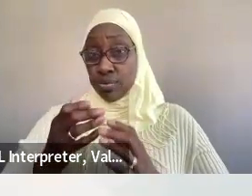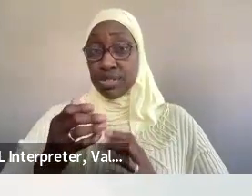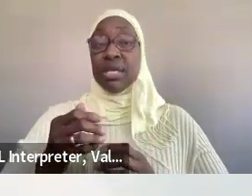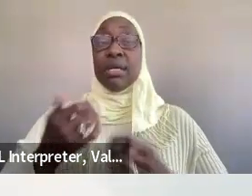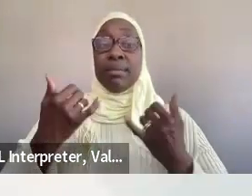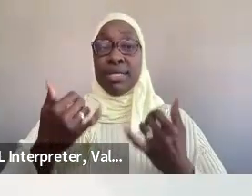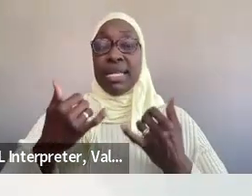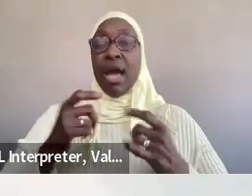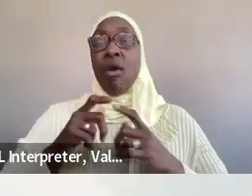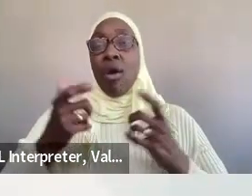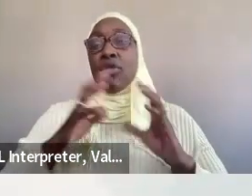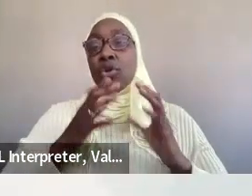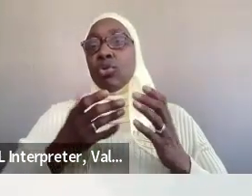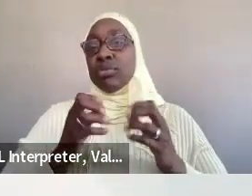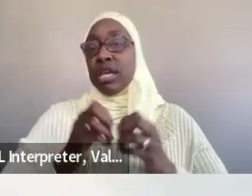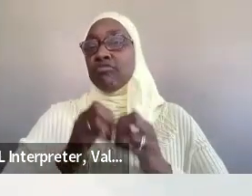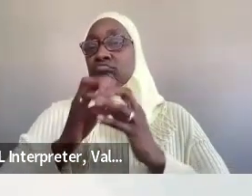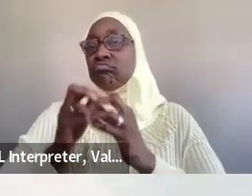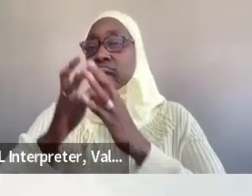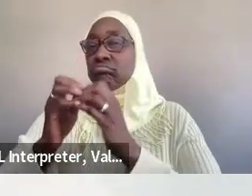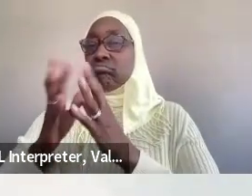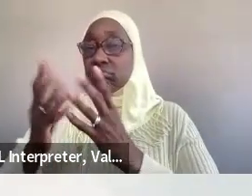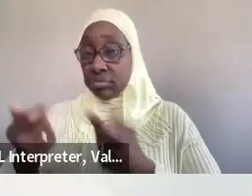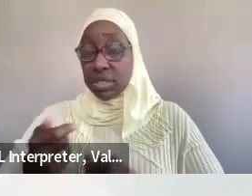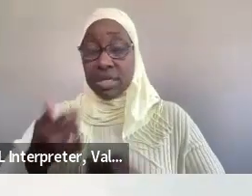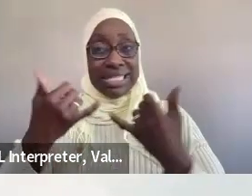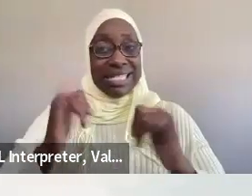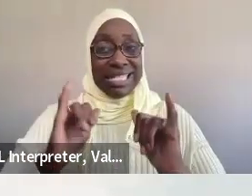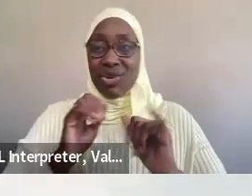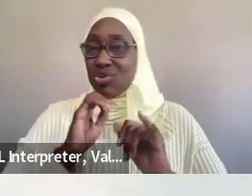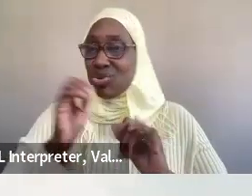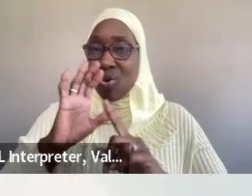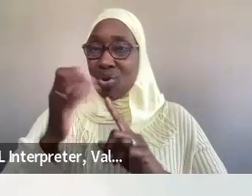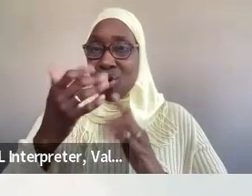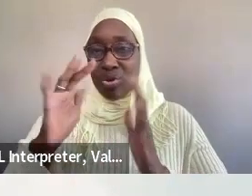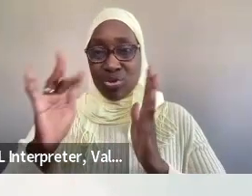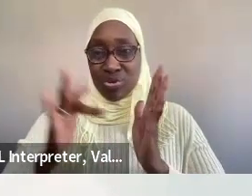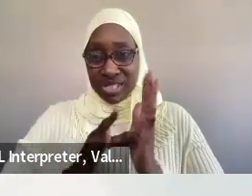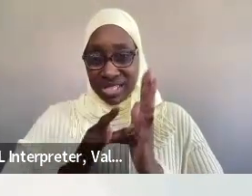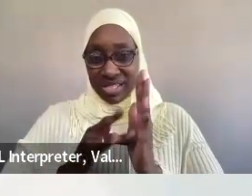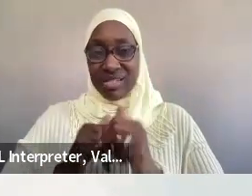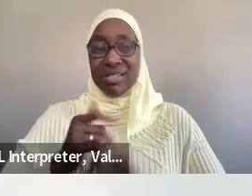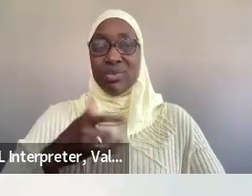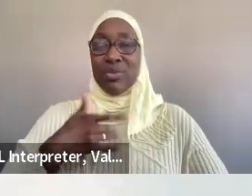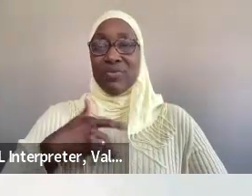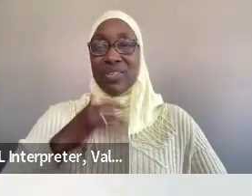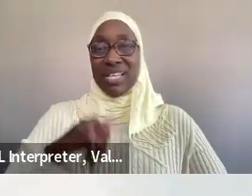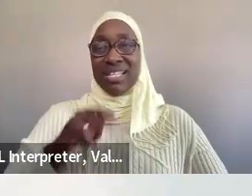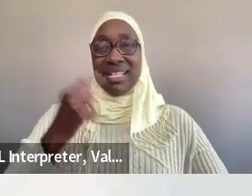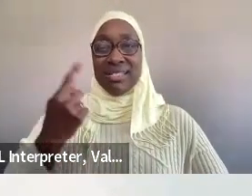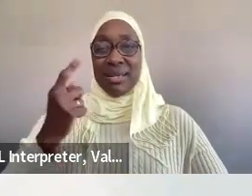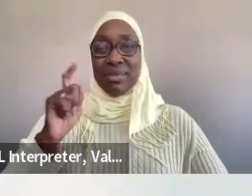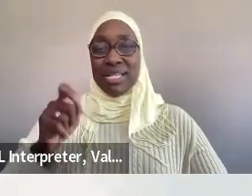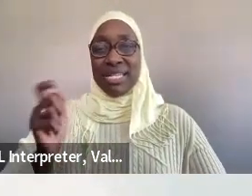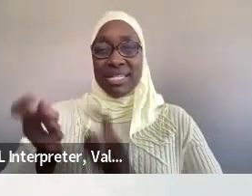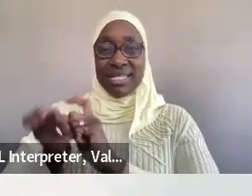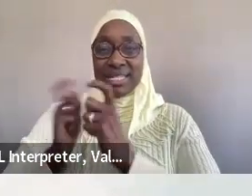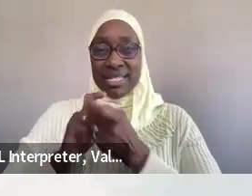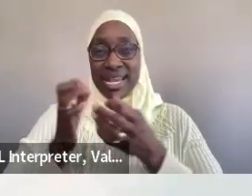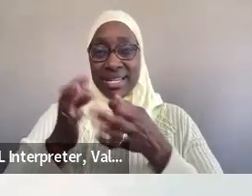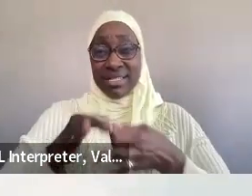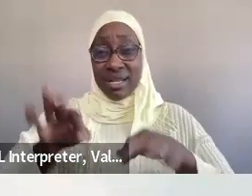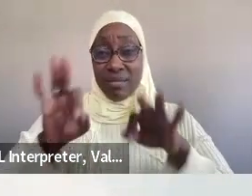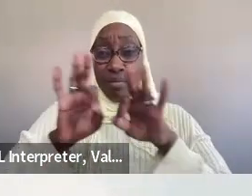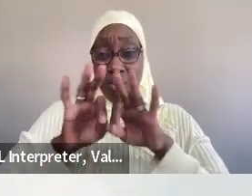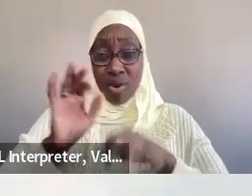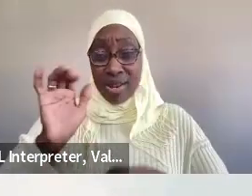talk, or organize with one another. So we felt like that was something that needed to change. And I also think it's important to note that